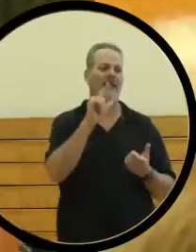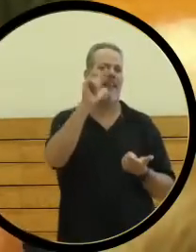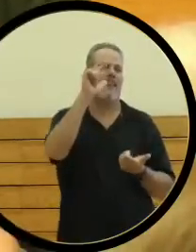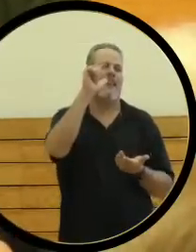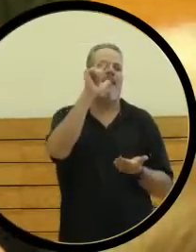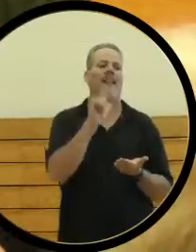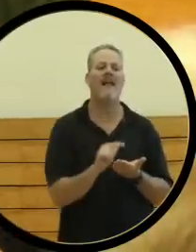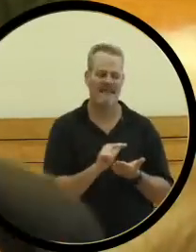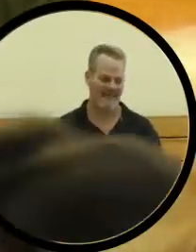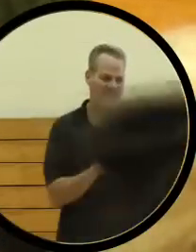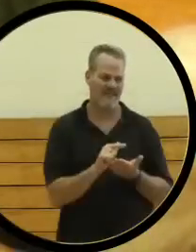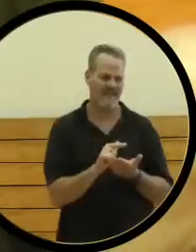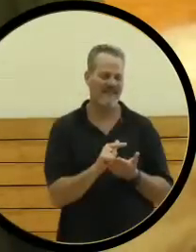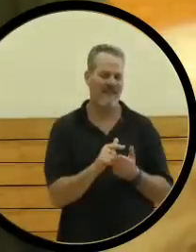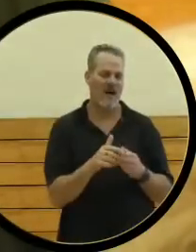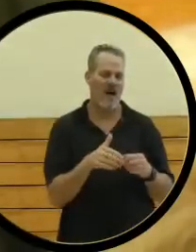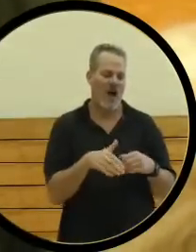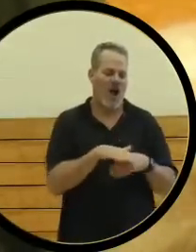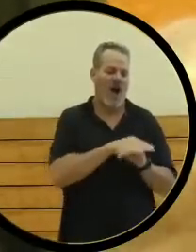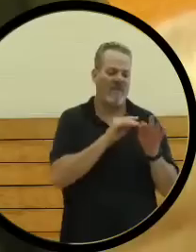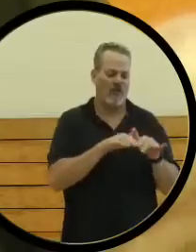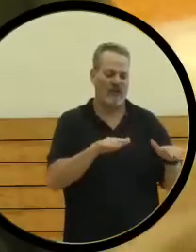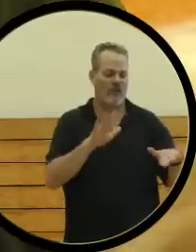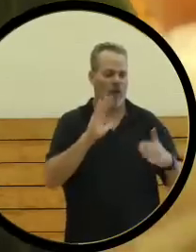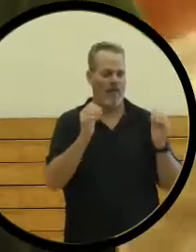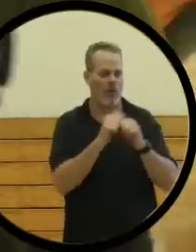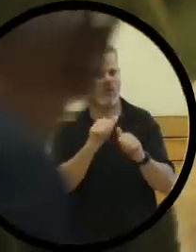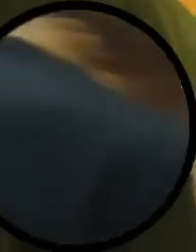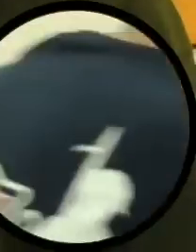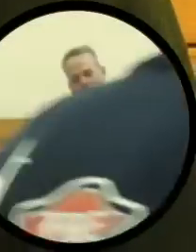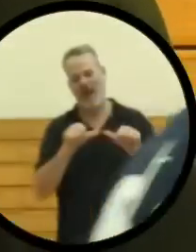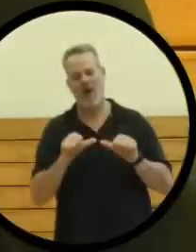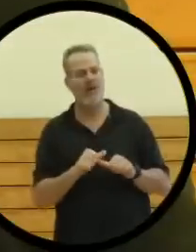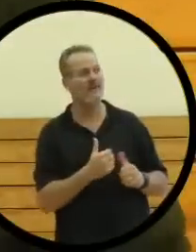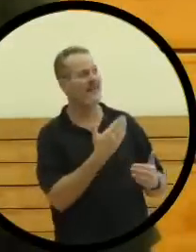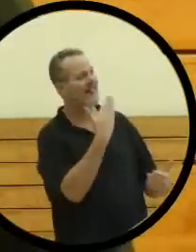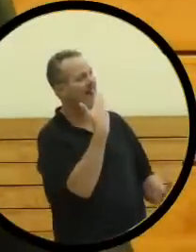less coverage than other areas. Thank you.